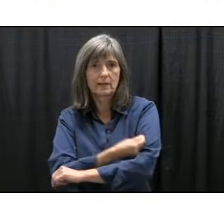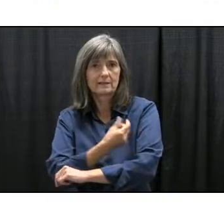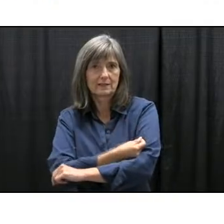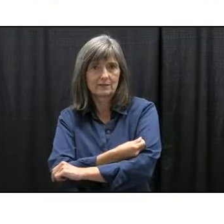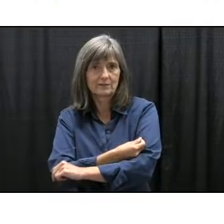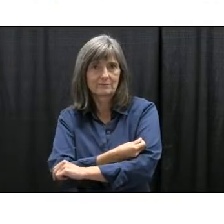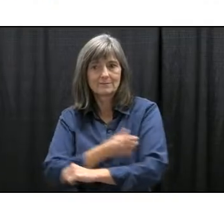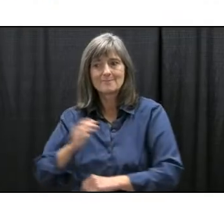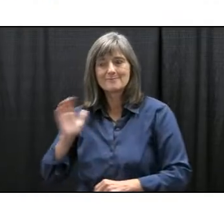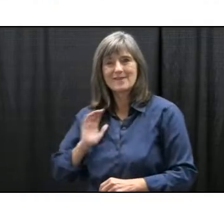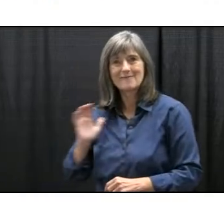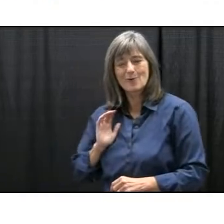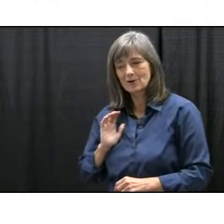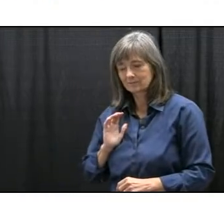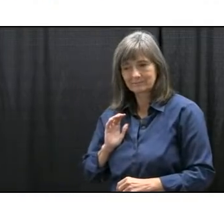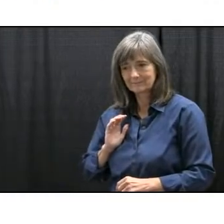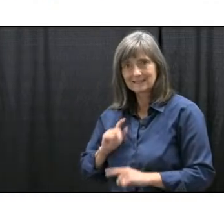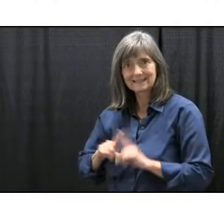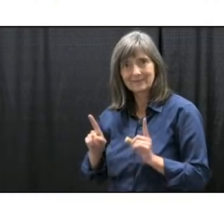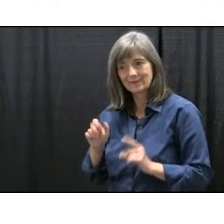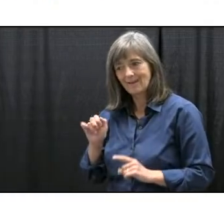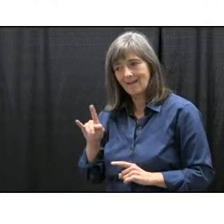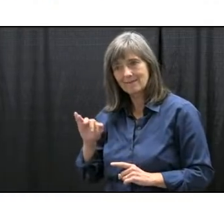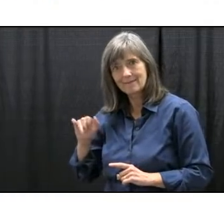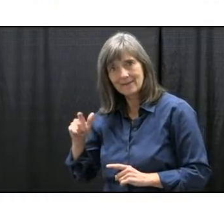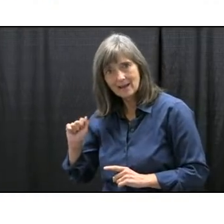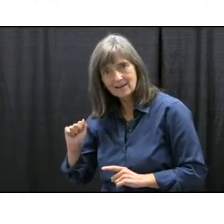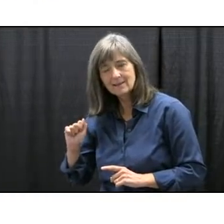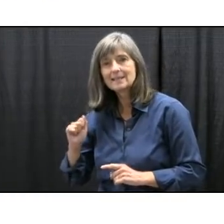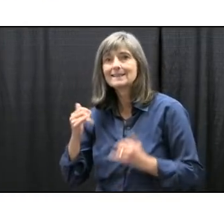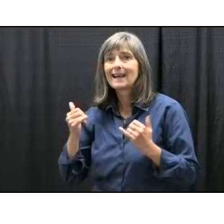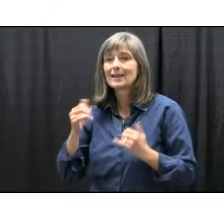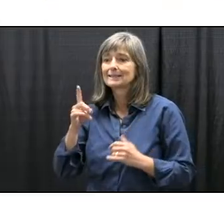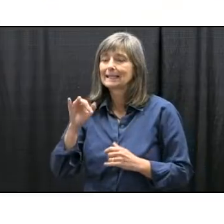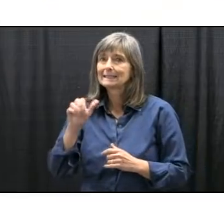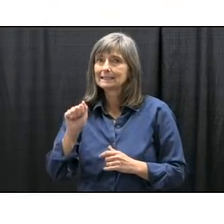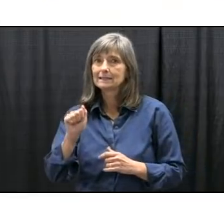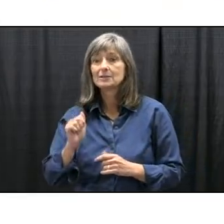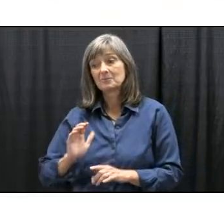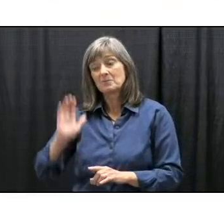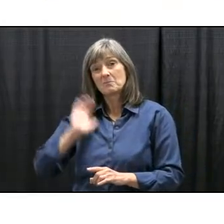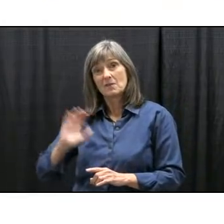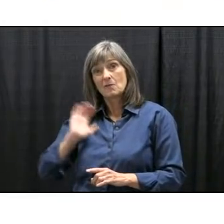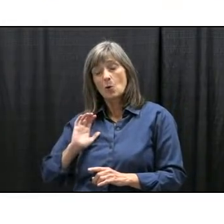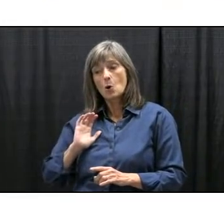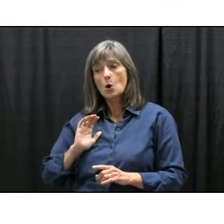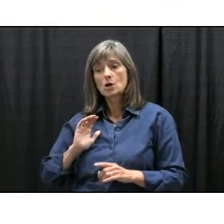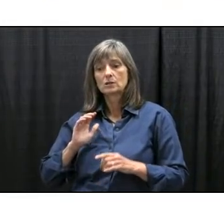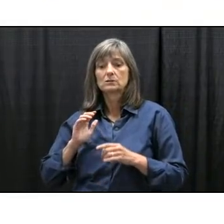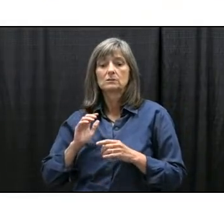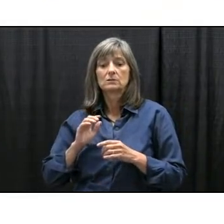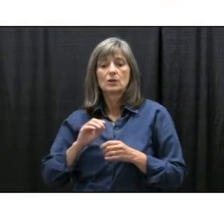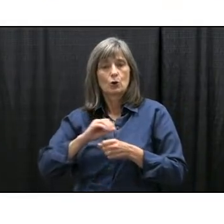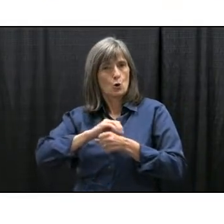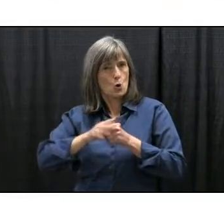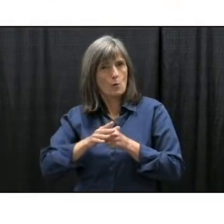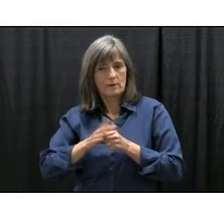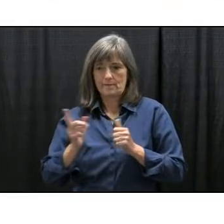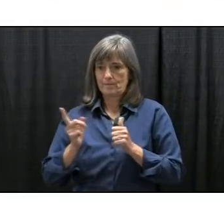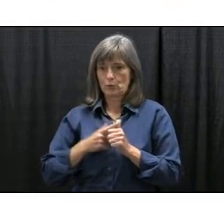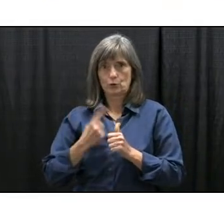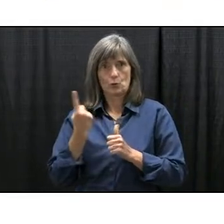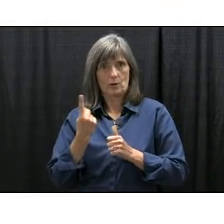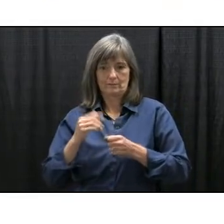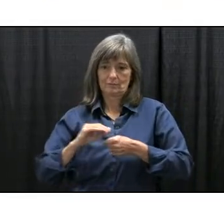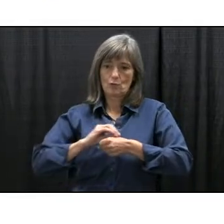a good vaccination rate for the population. So if you looked at the original variant, then if you